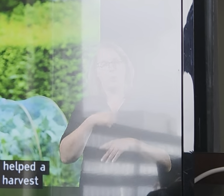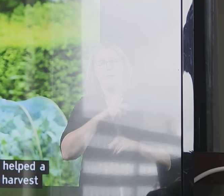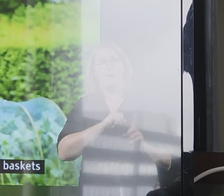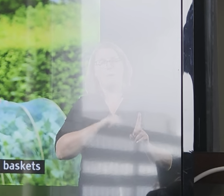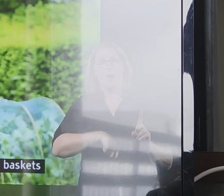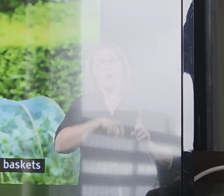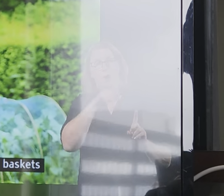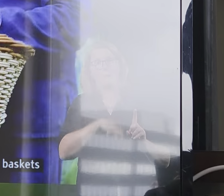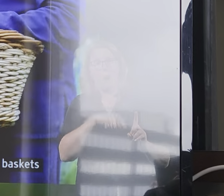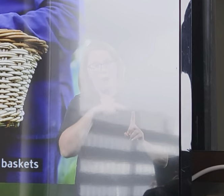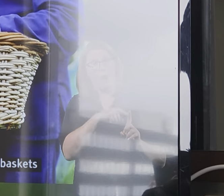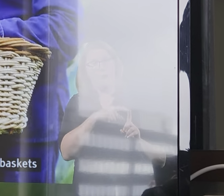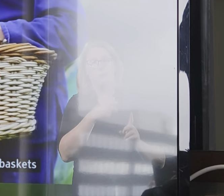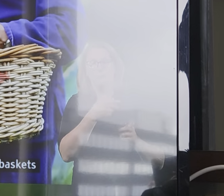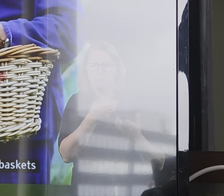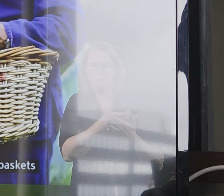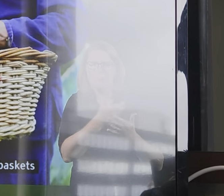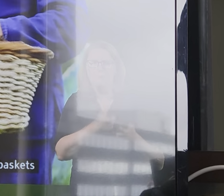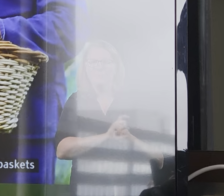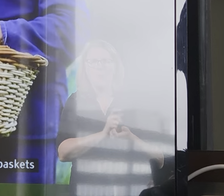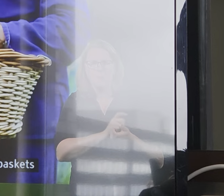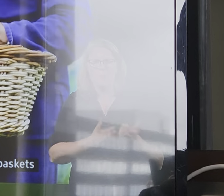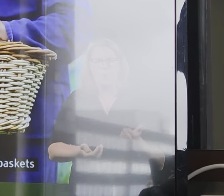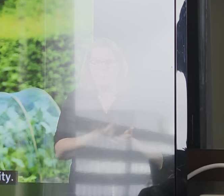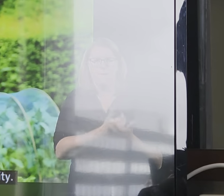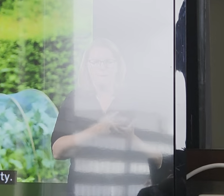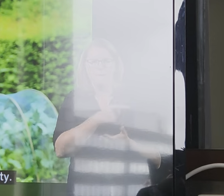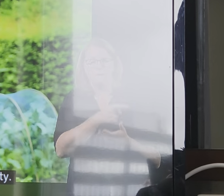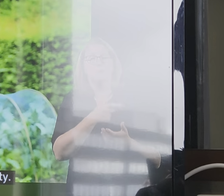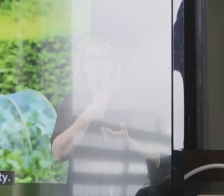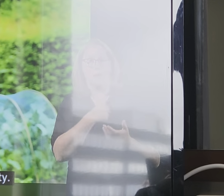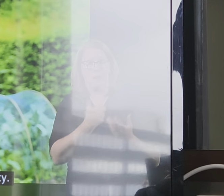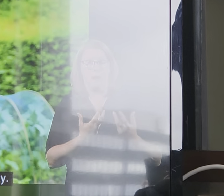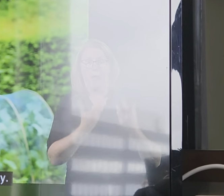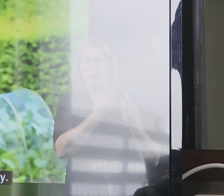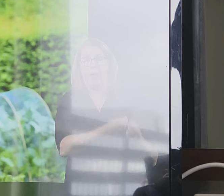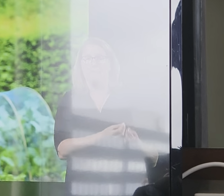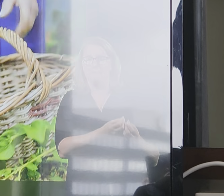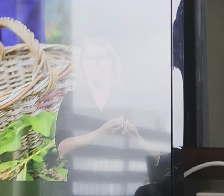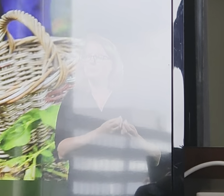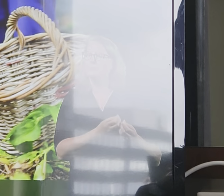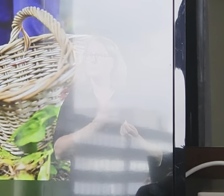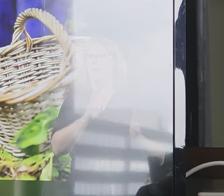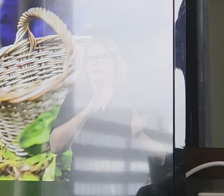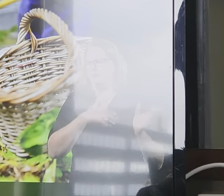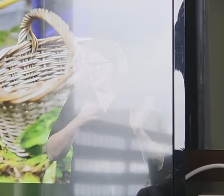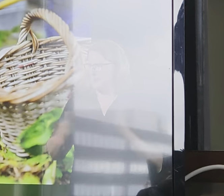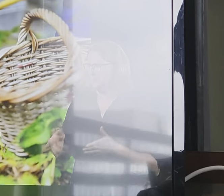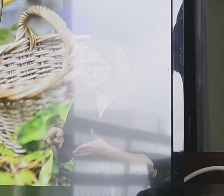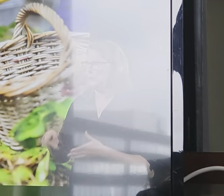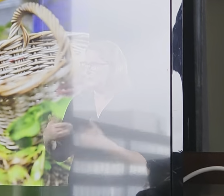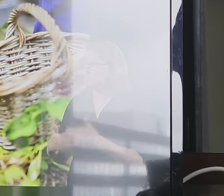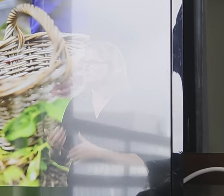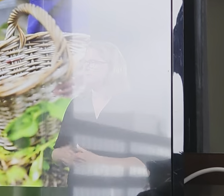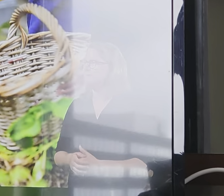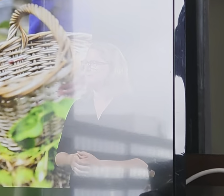with potato harvest, and we did it all with baskets in the field. Right, back to reality.